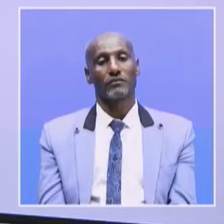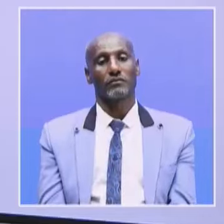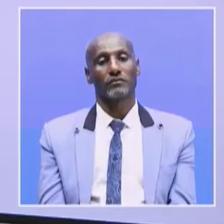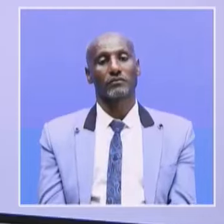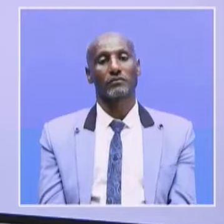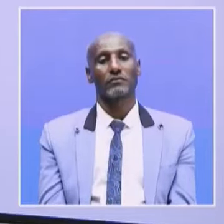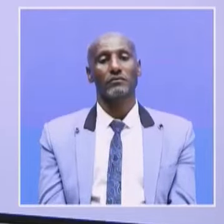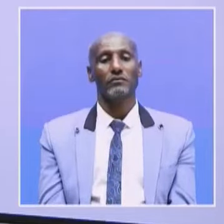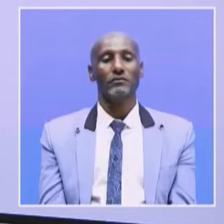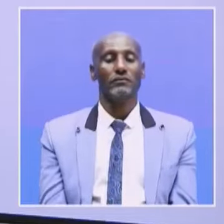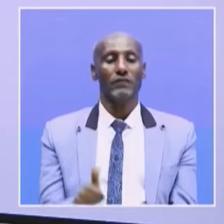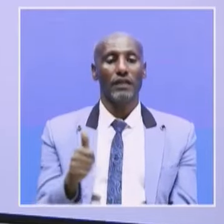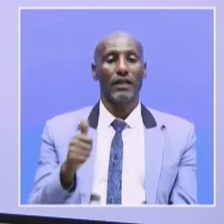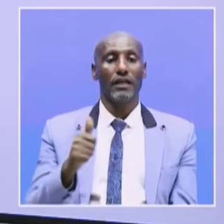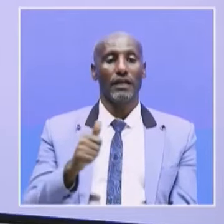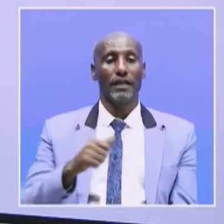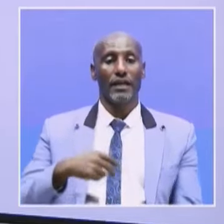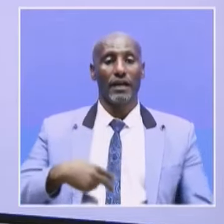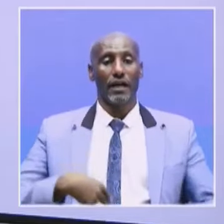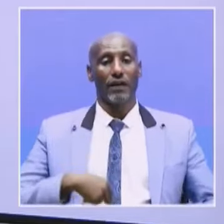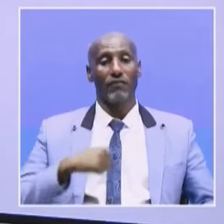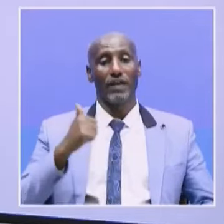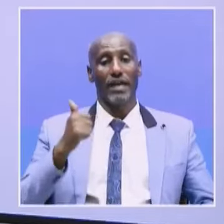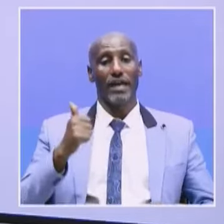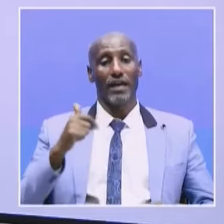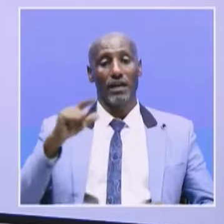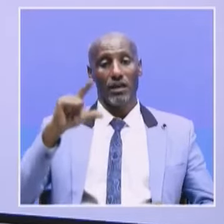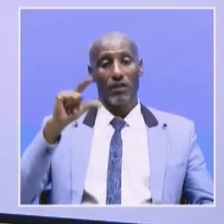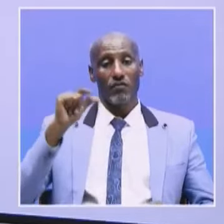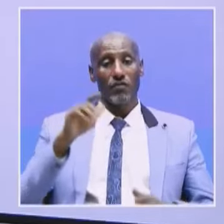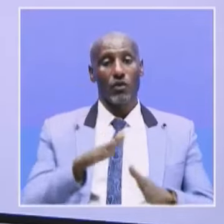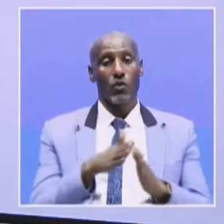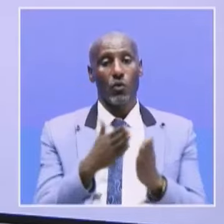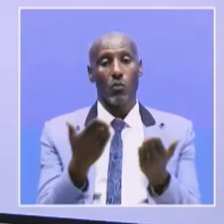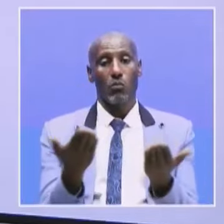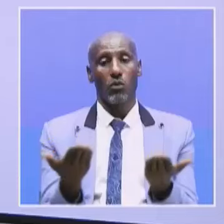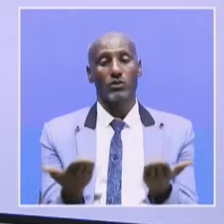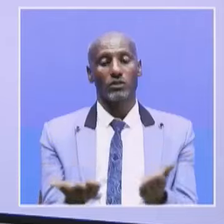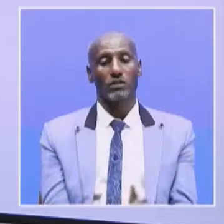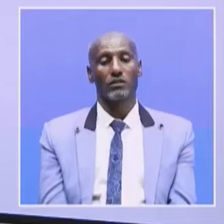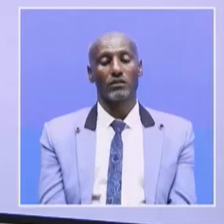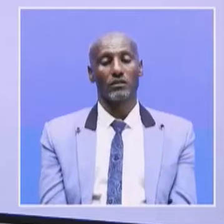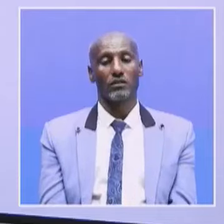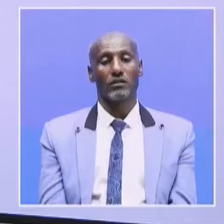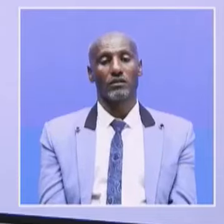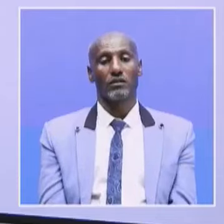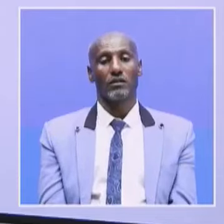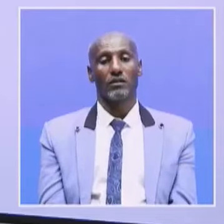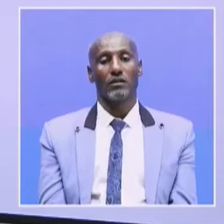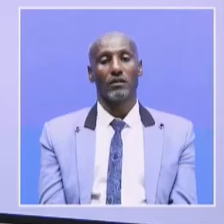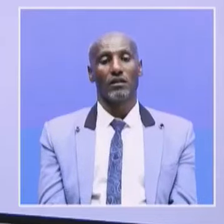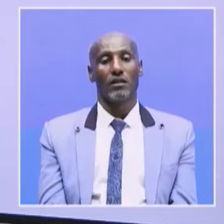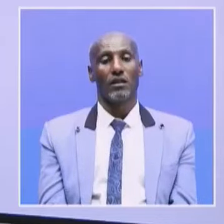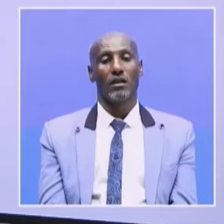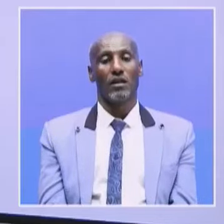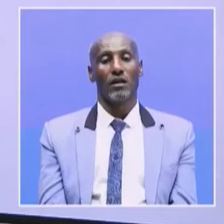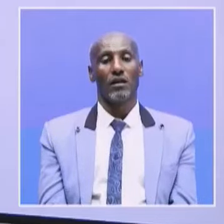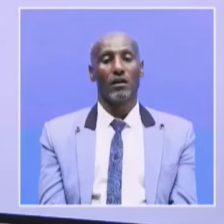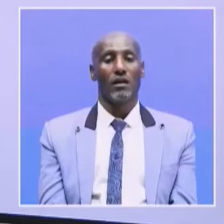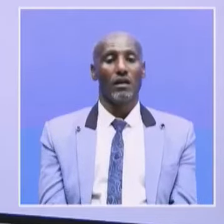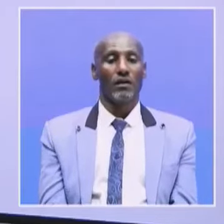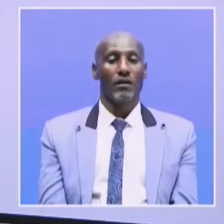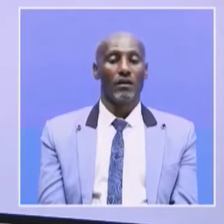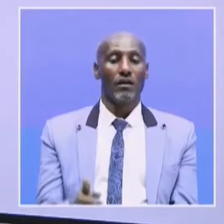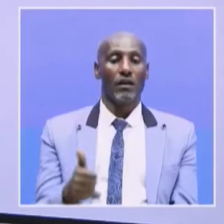can say I have a few books. A few books. This is a countable noun. When we come to oil, we can count